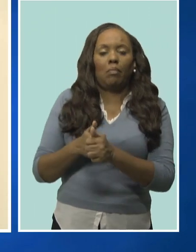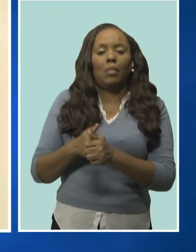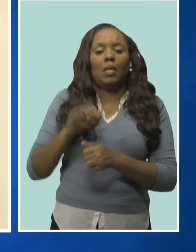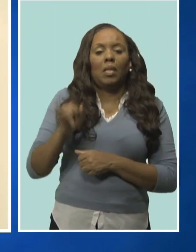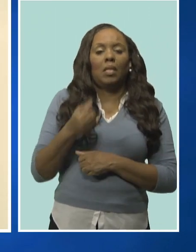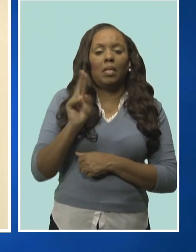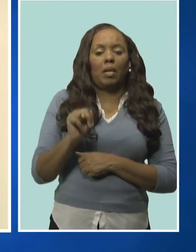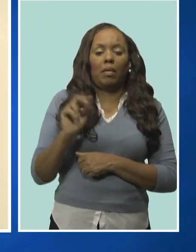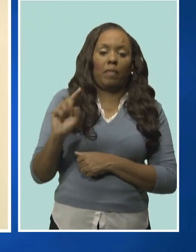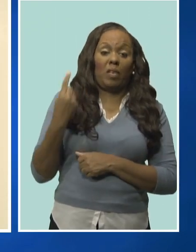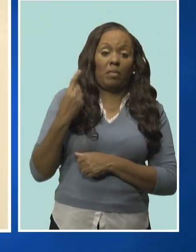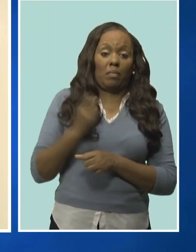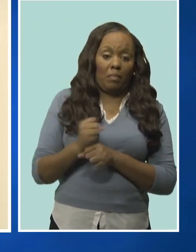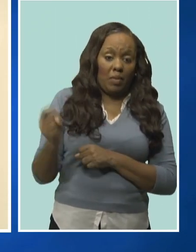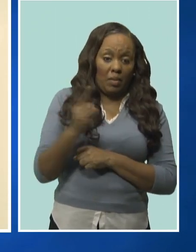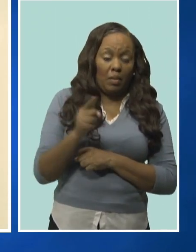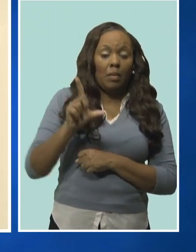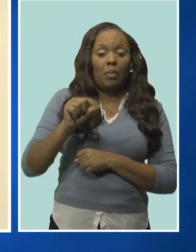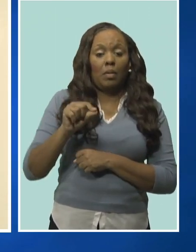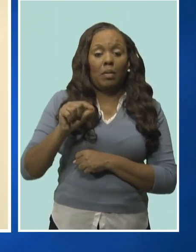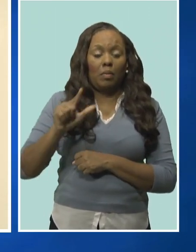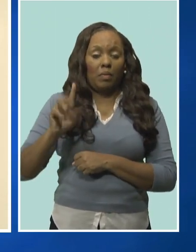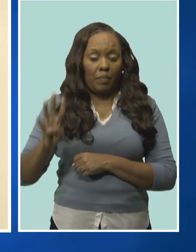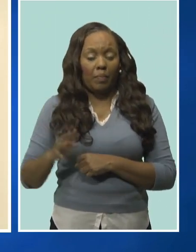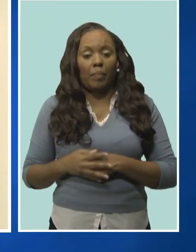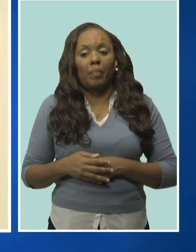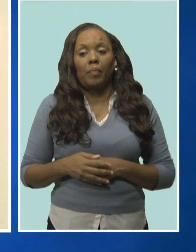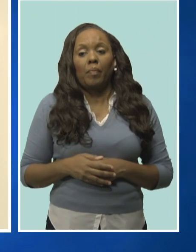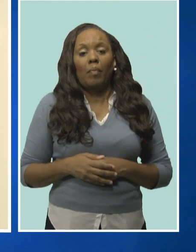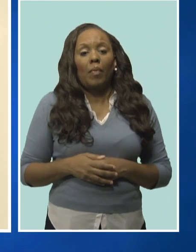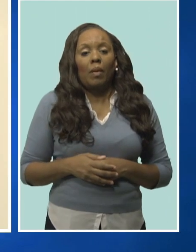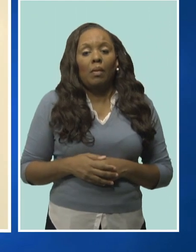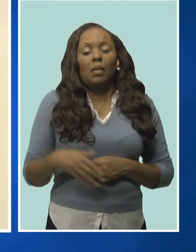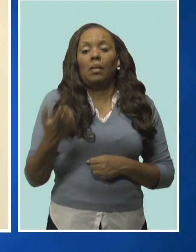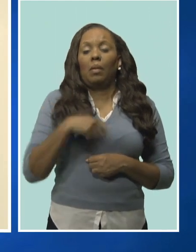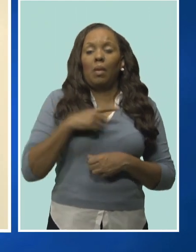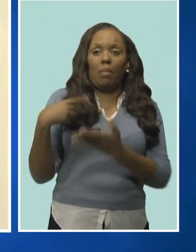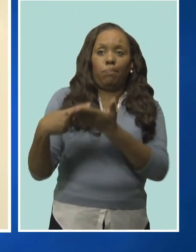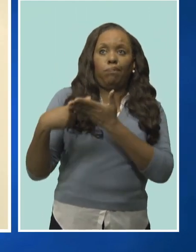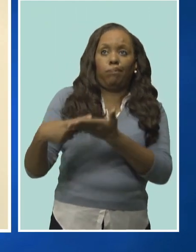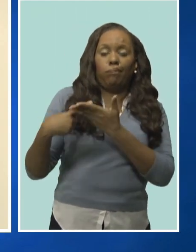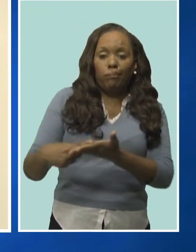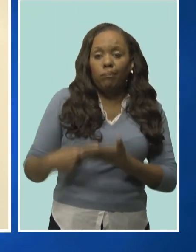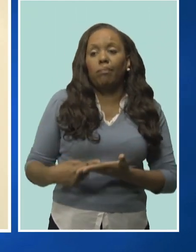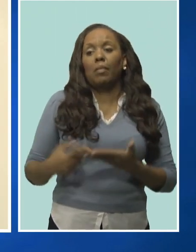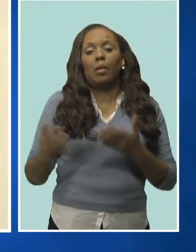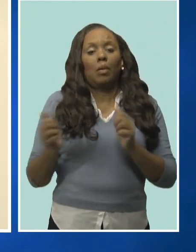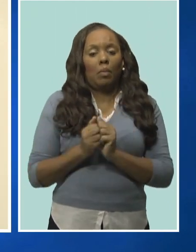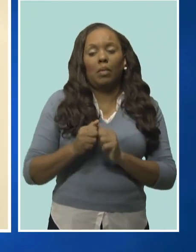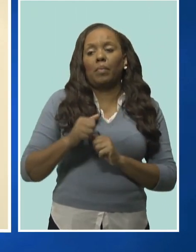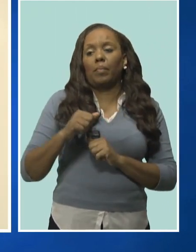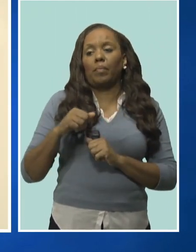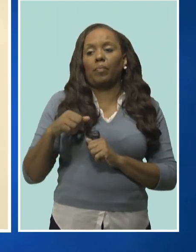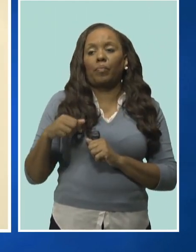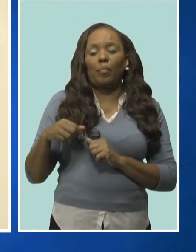of 2024. And therefore, Barbados, after consultation with all of the stakeholders in relation to the affected companies,